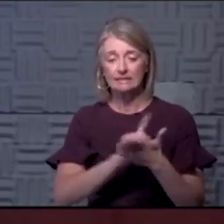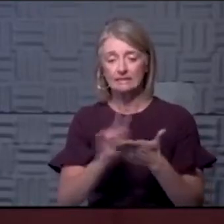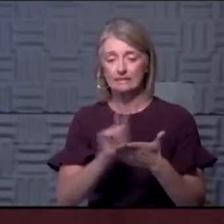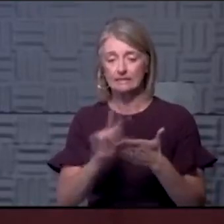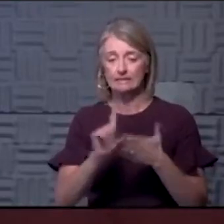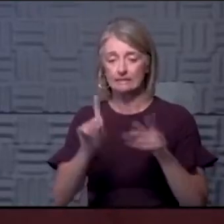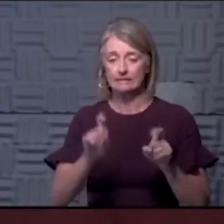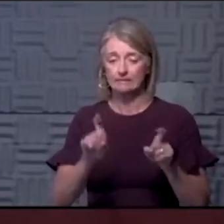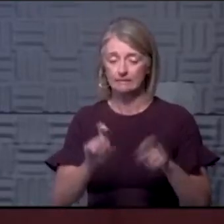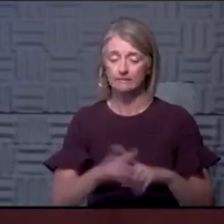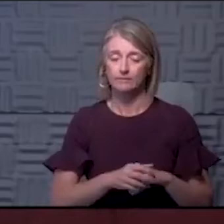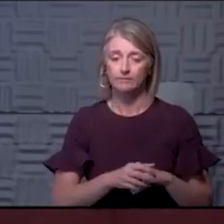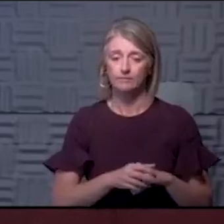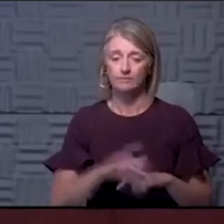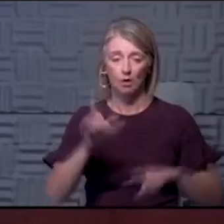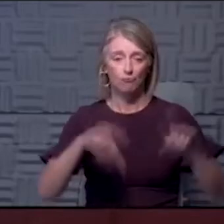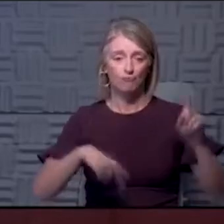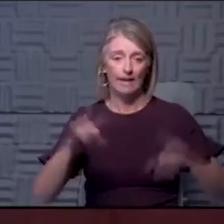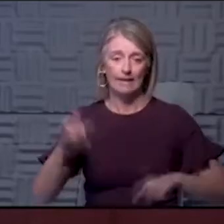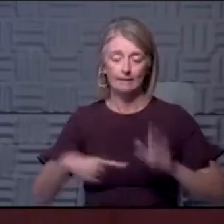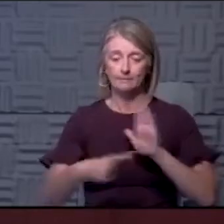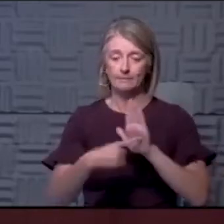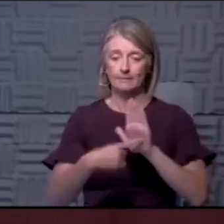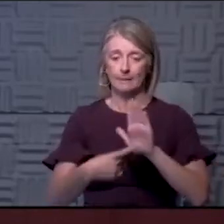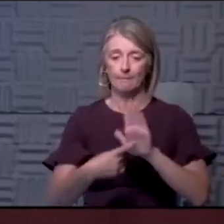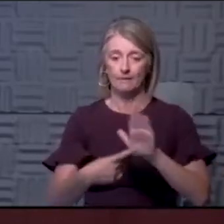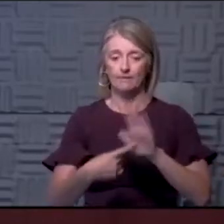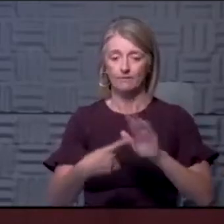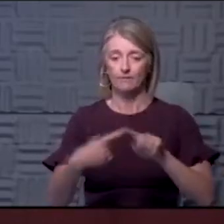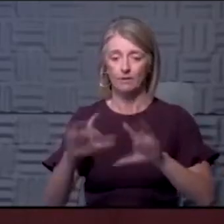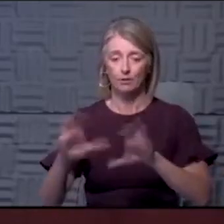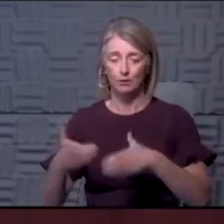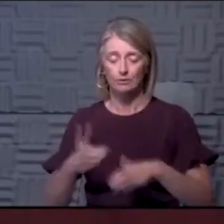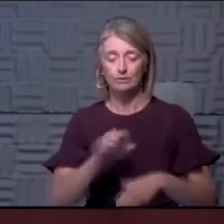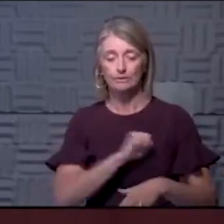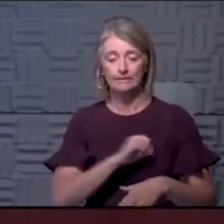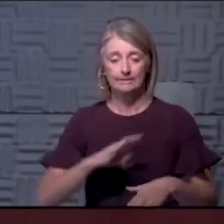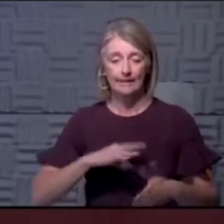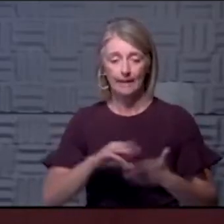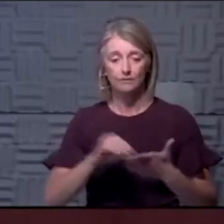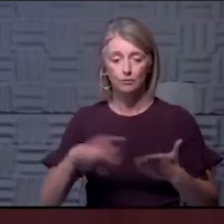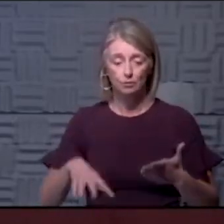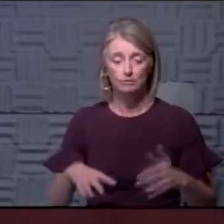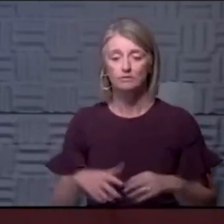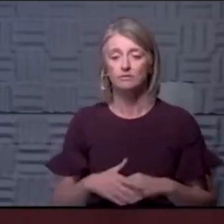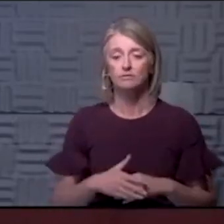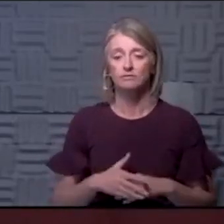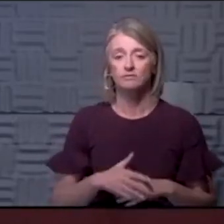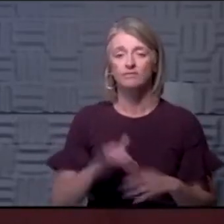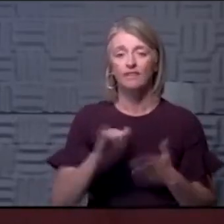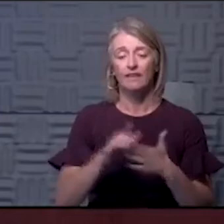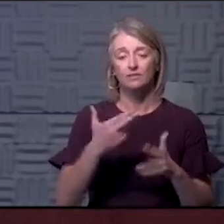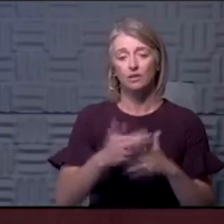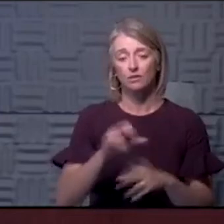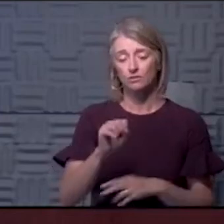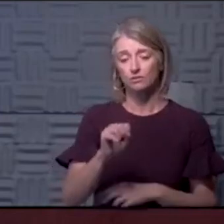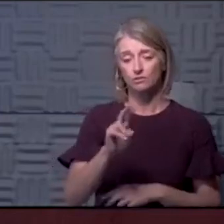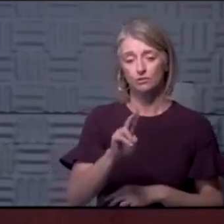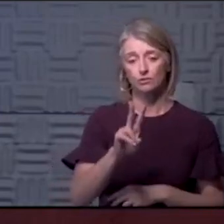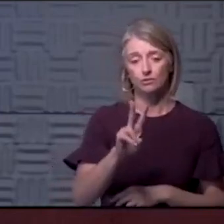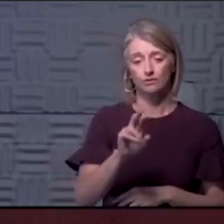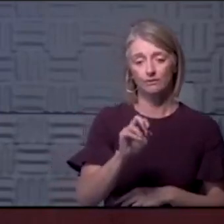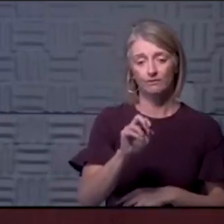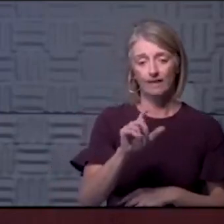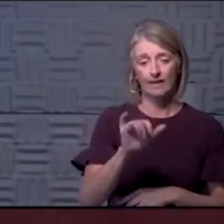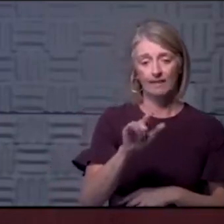of random samplings of various groups, students, faculty, and staff. So that's the surveillance That's the arm. surveillance piece, and Yeah.